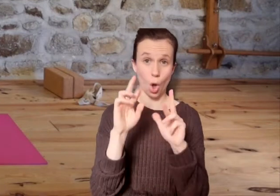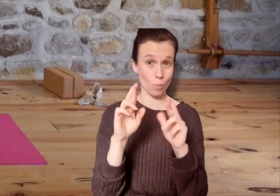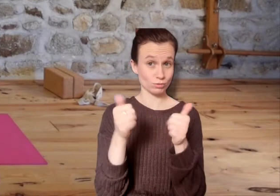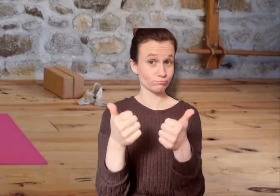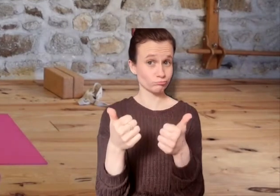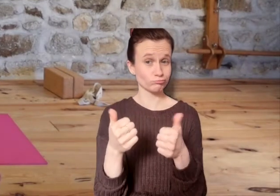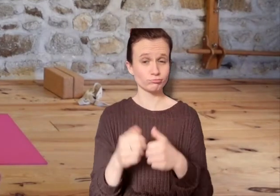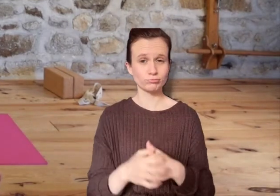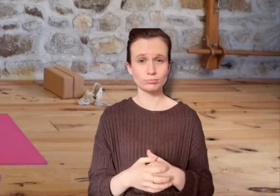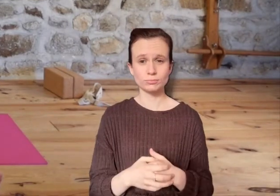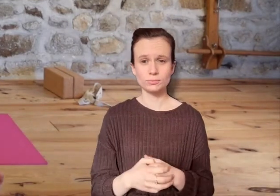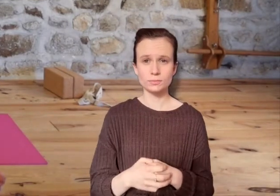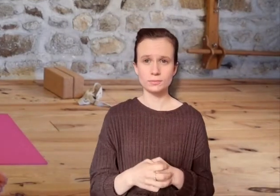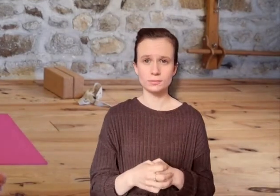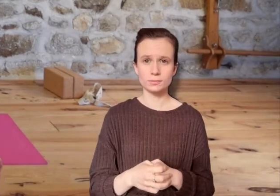Not too bad, I hope.